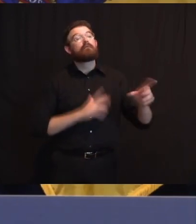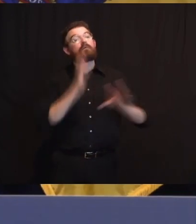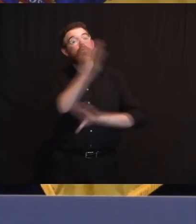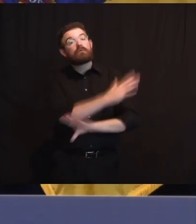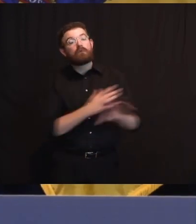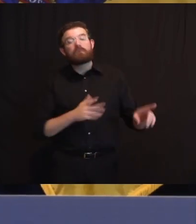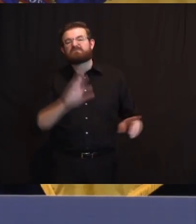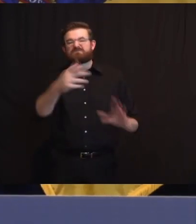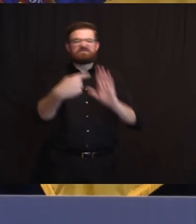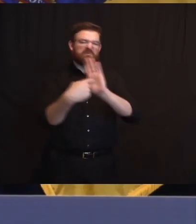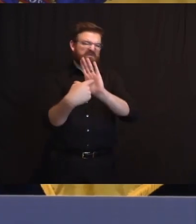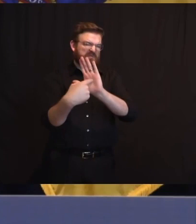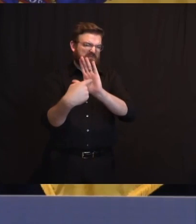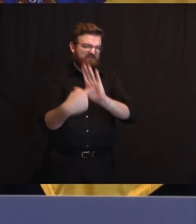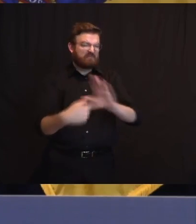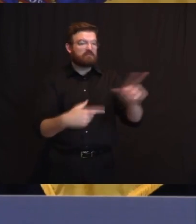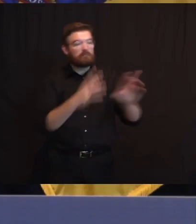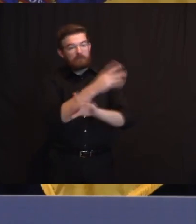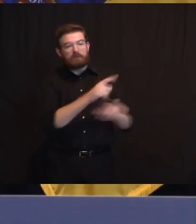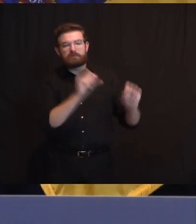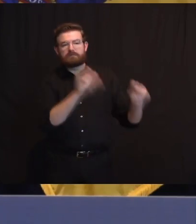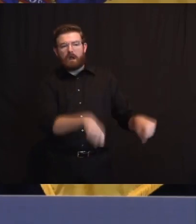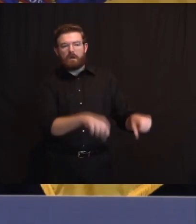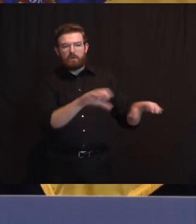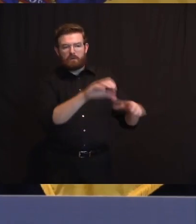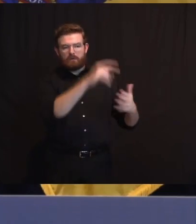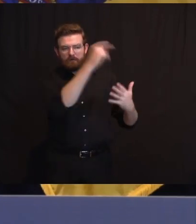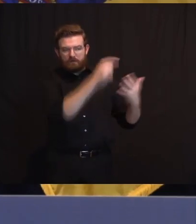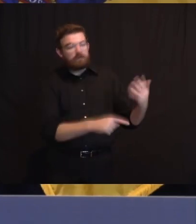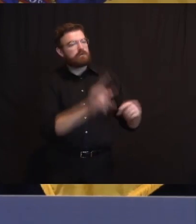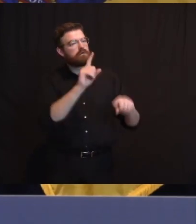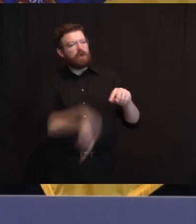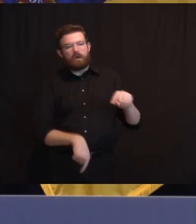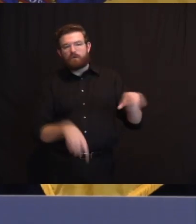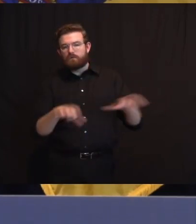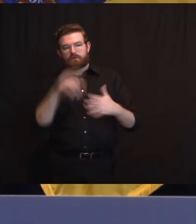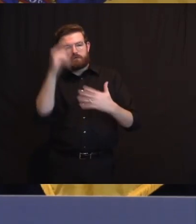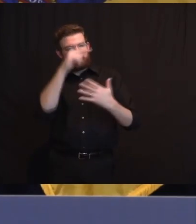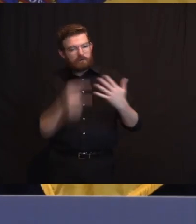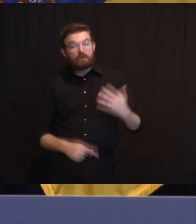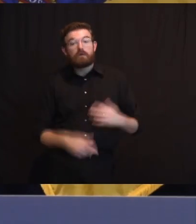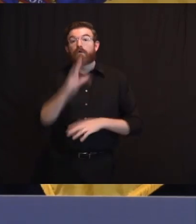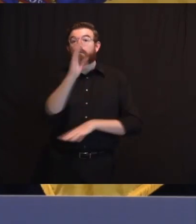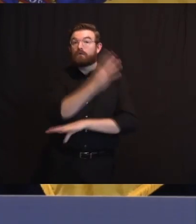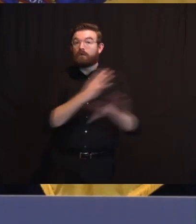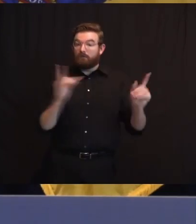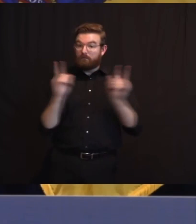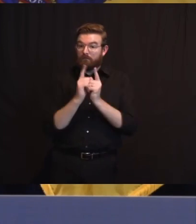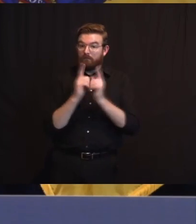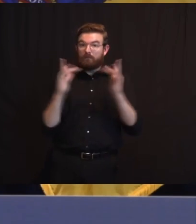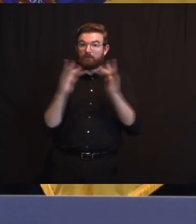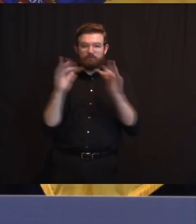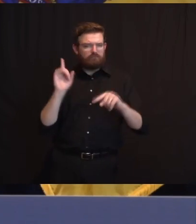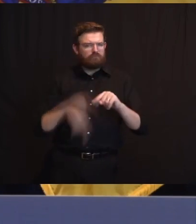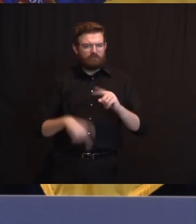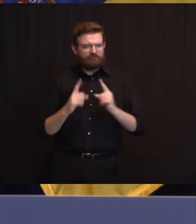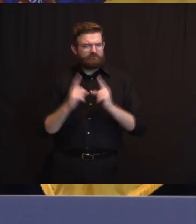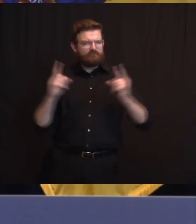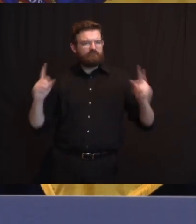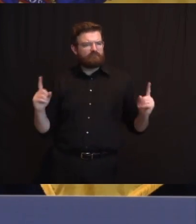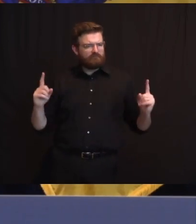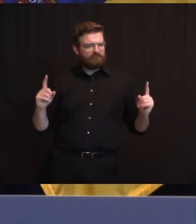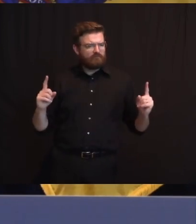can do and what they can't do, and it's no contact, among other things. So that's on the list. Remember, we do allow gyms